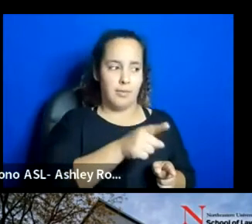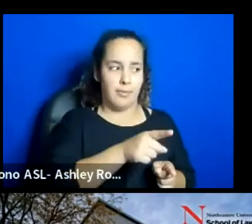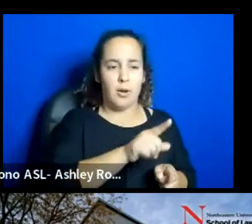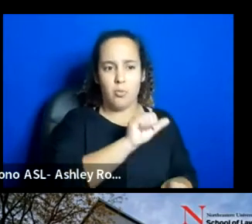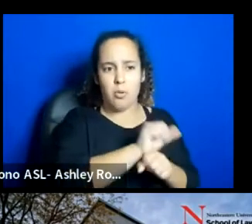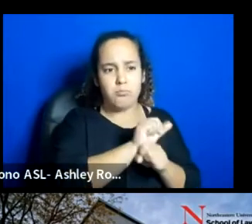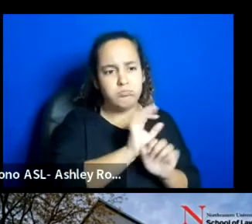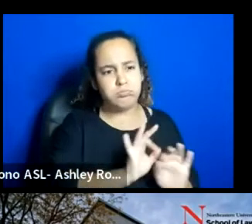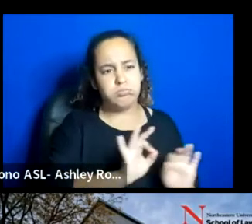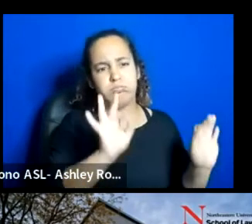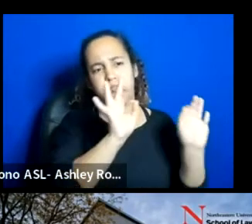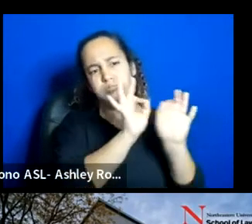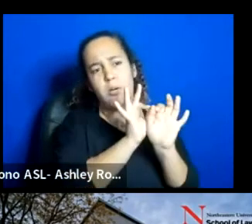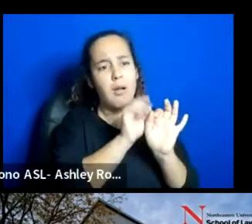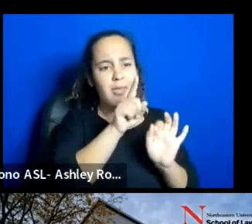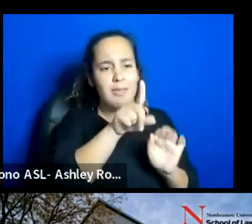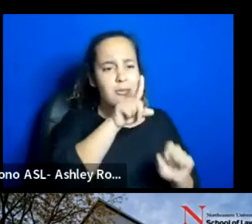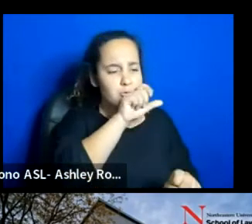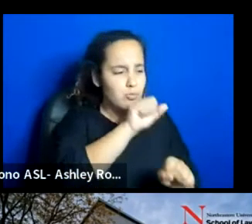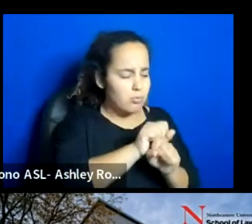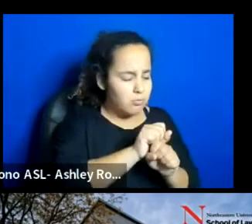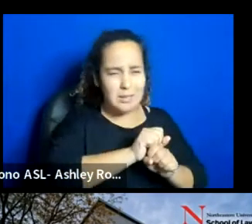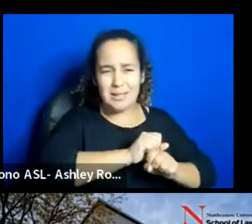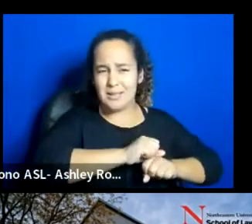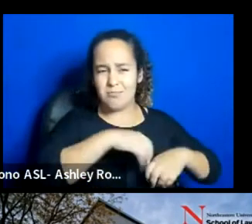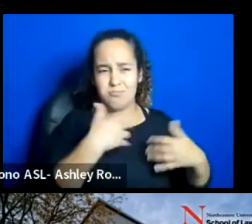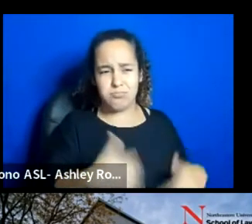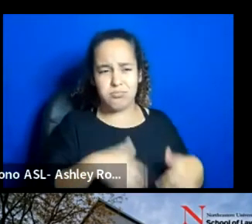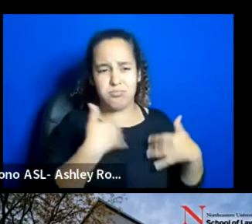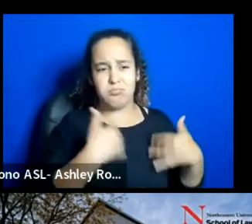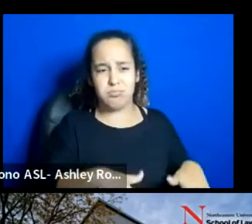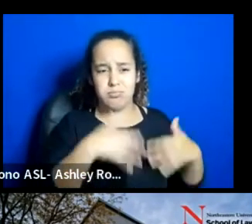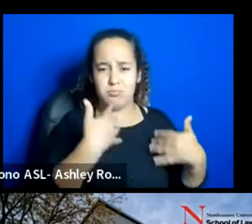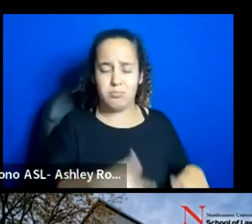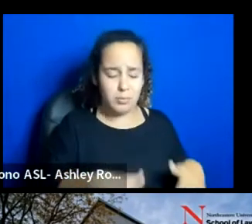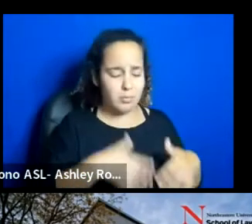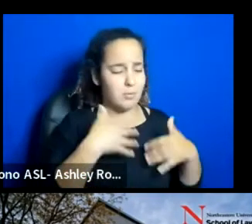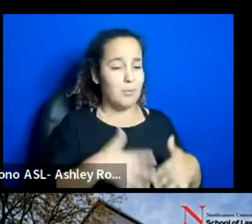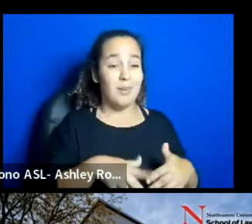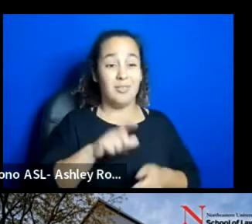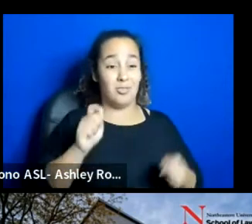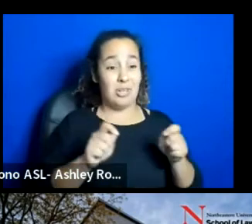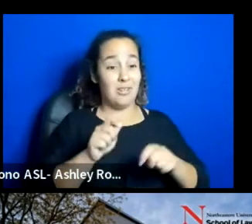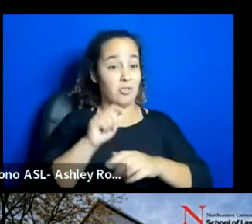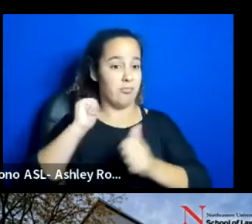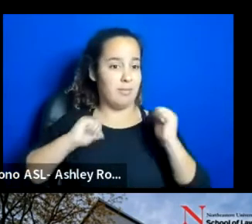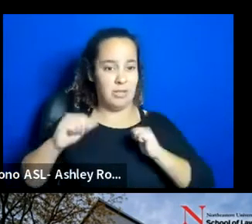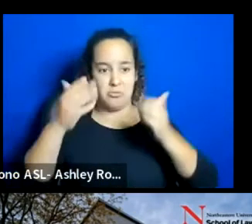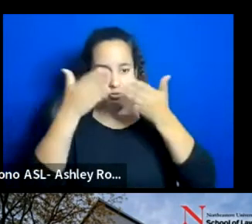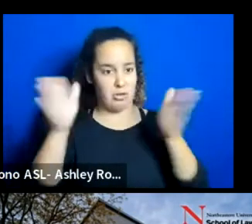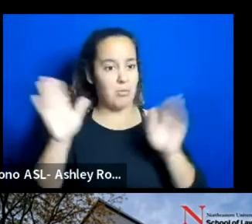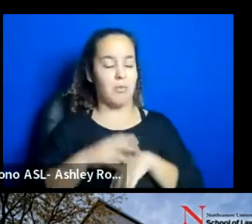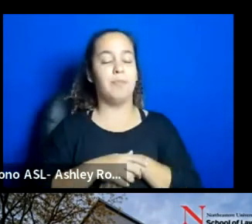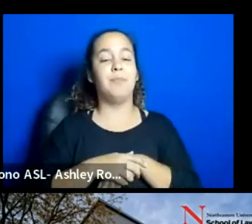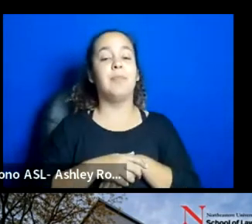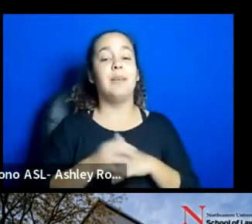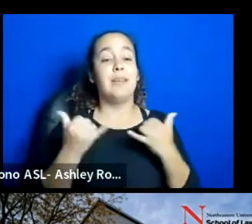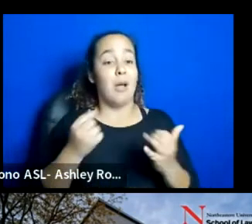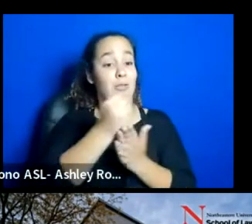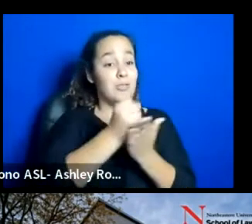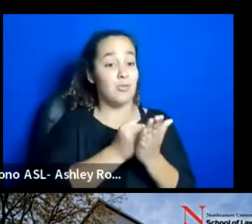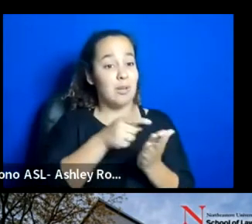original script is how mediators assert economic and artistic influence over theater creation." So a script is